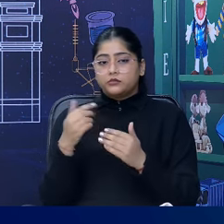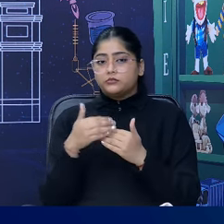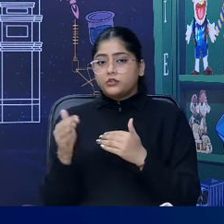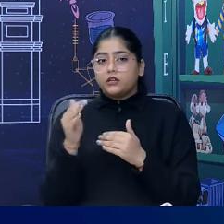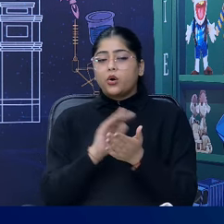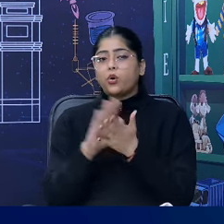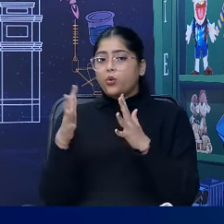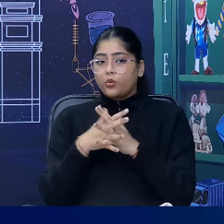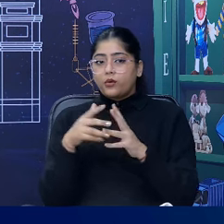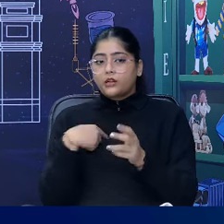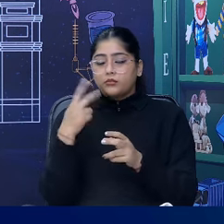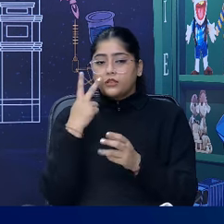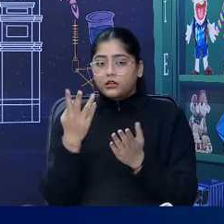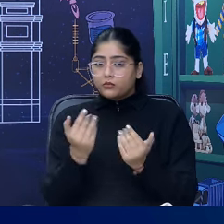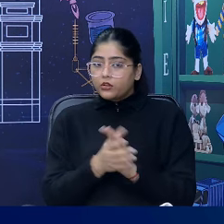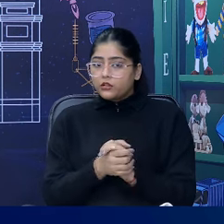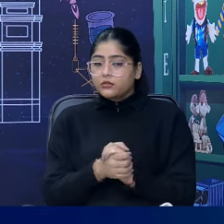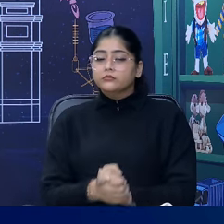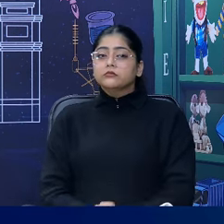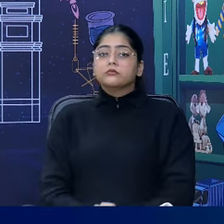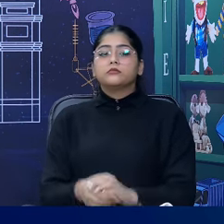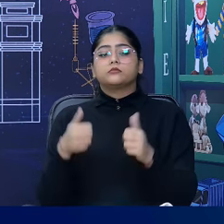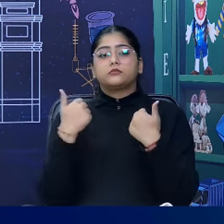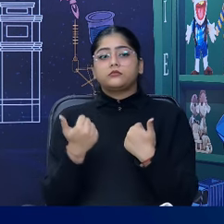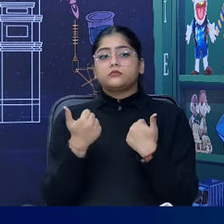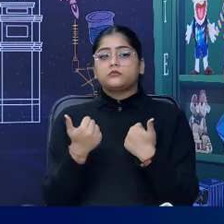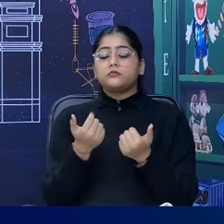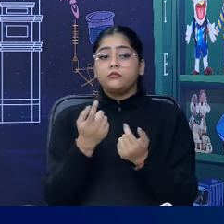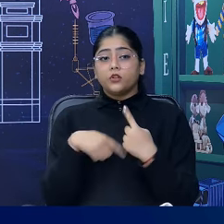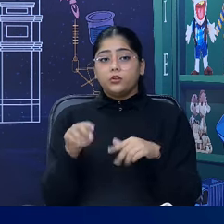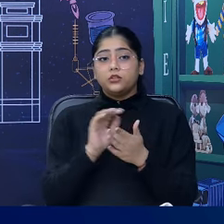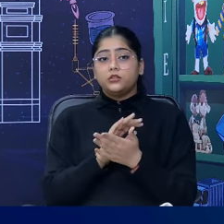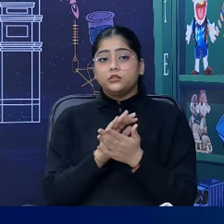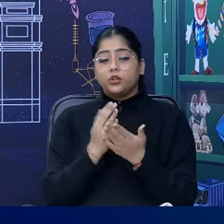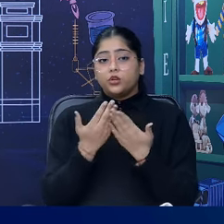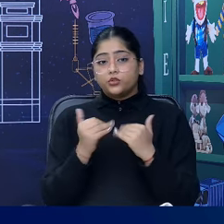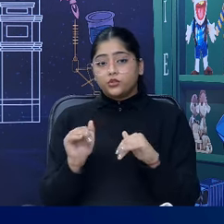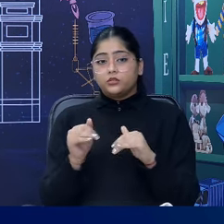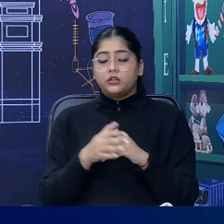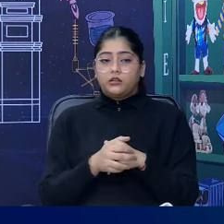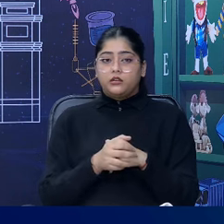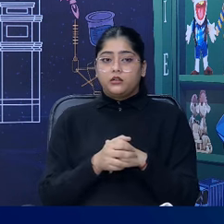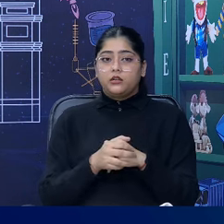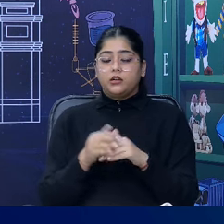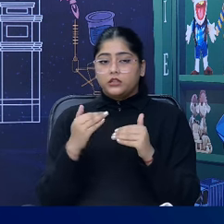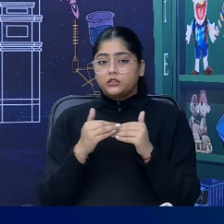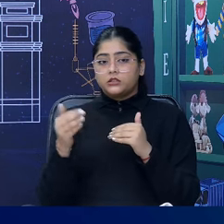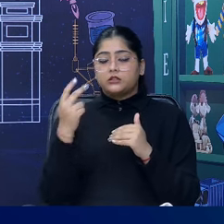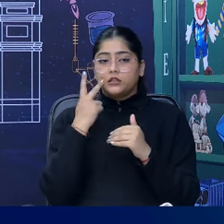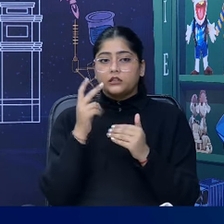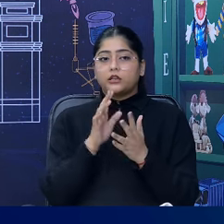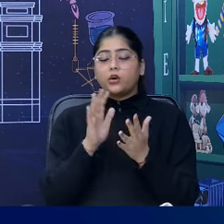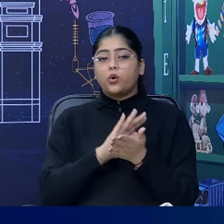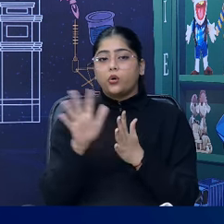on to the homework now, if you allow. Yeah. All right. So children, let us just move towards the